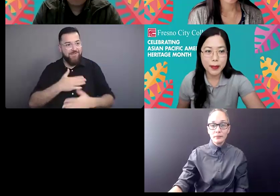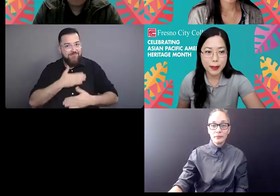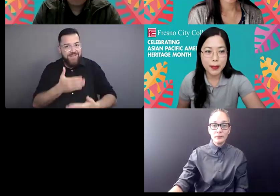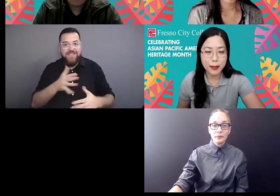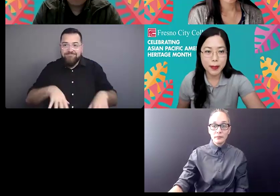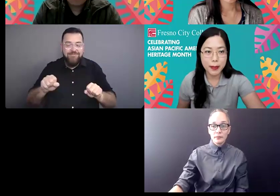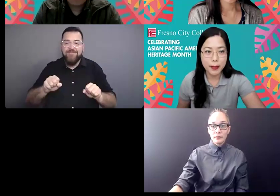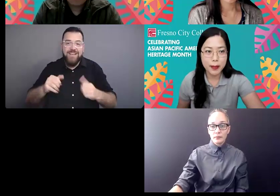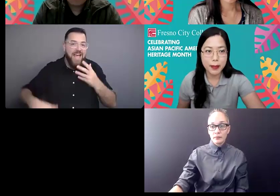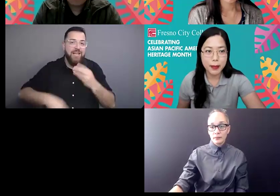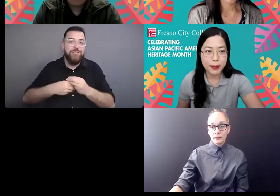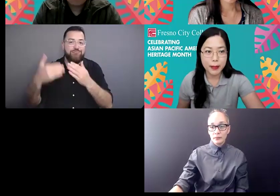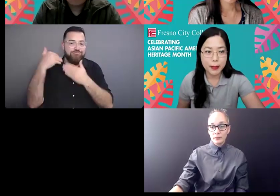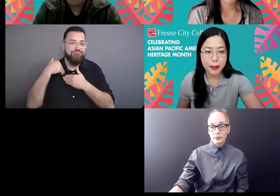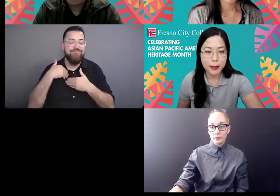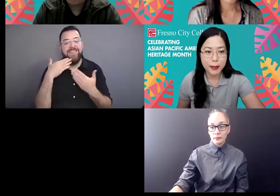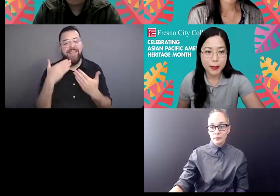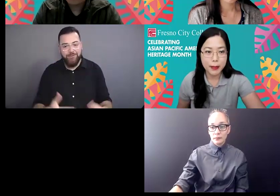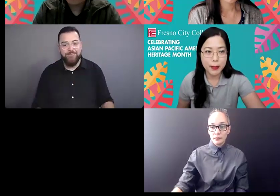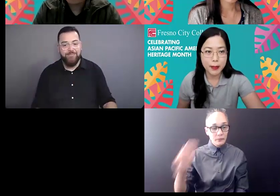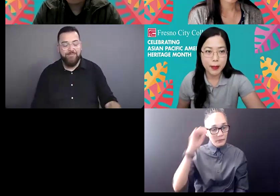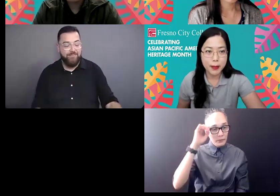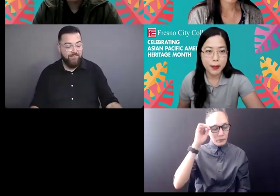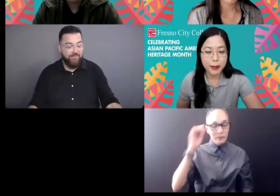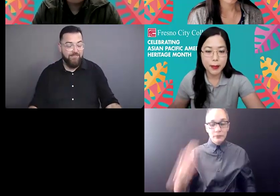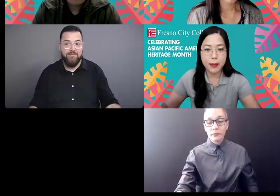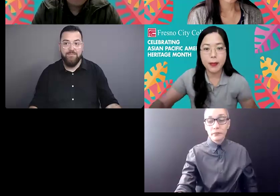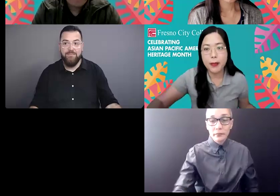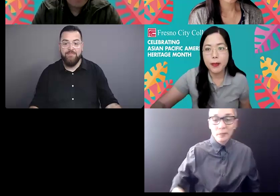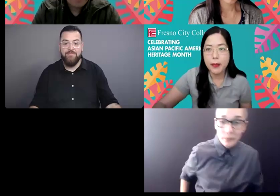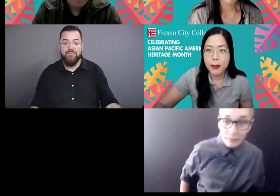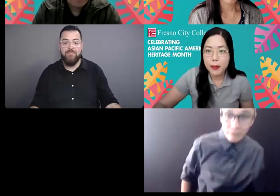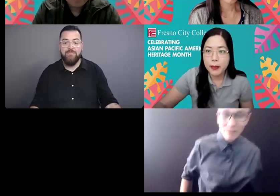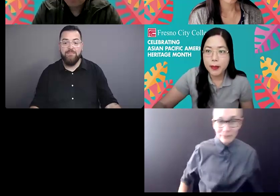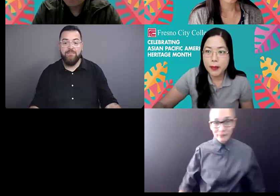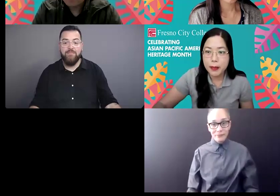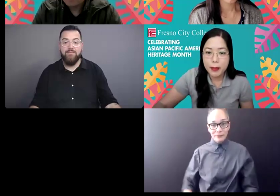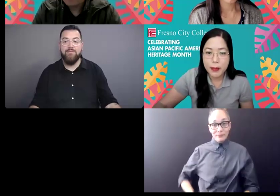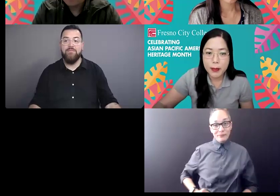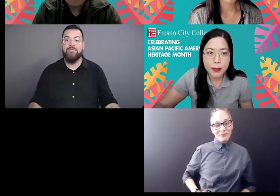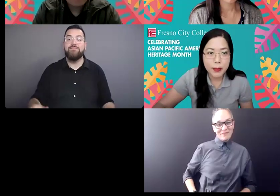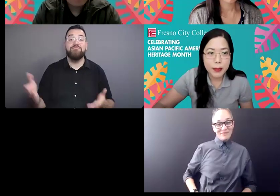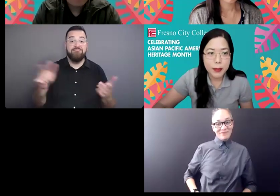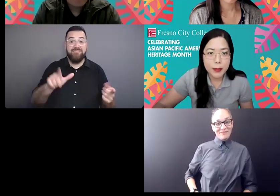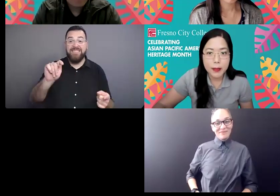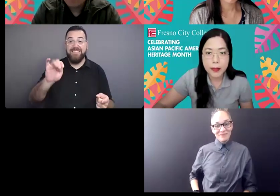taking that extra step as well. All right, Tank, can you help us? Can you help share your journey with